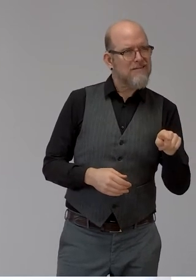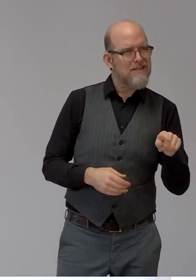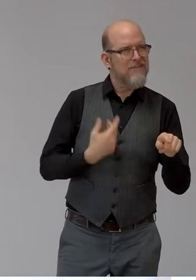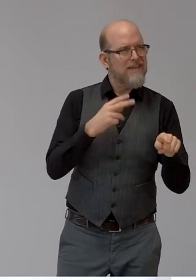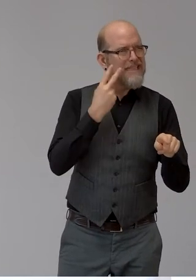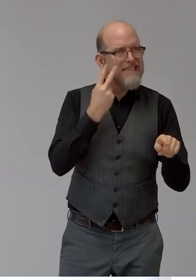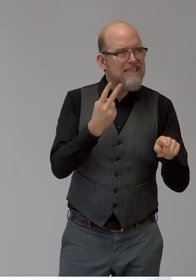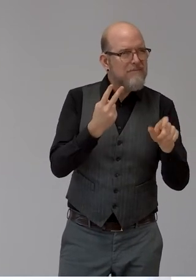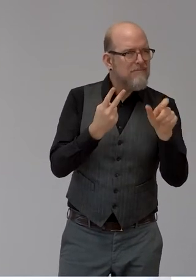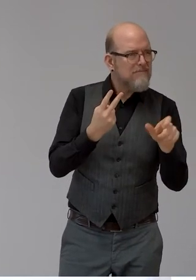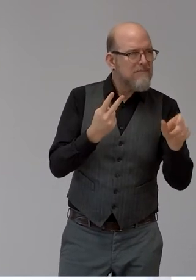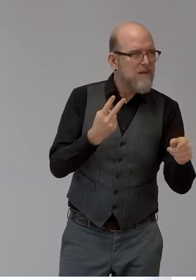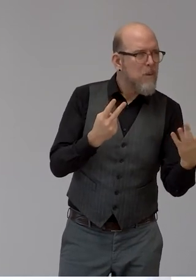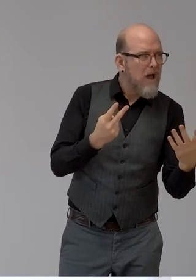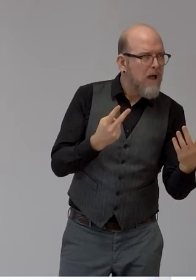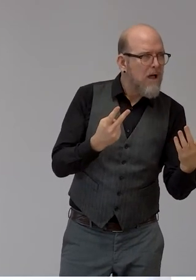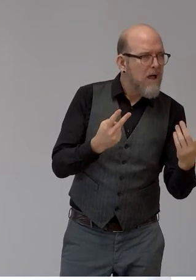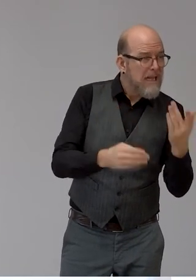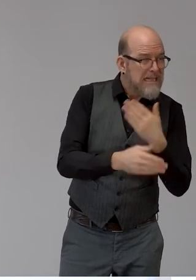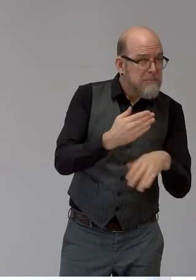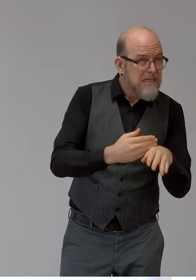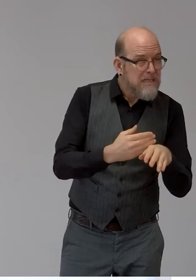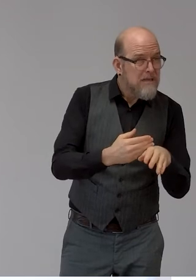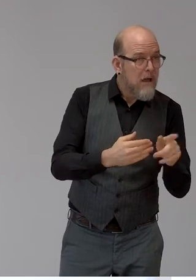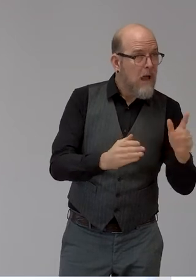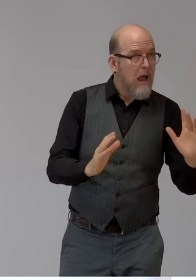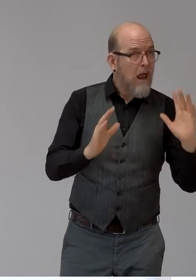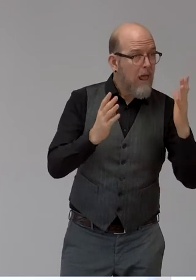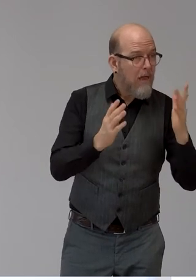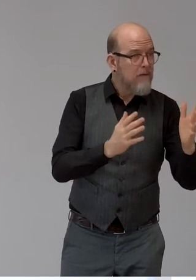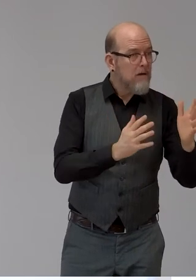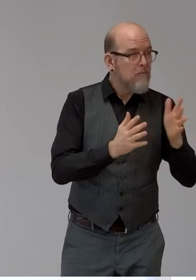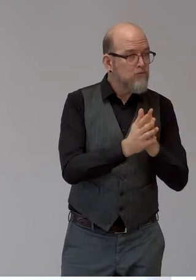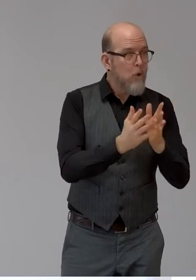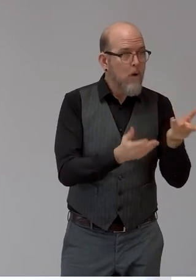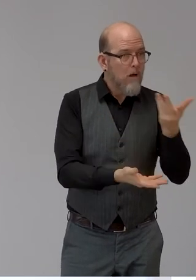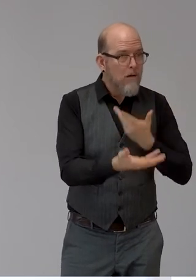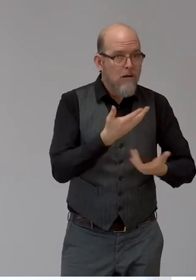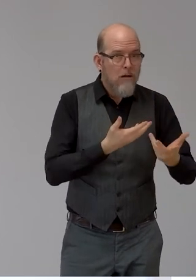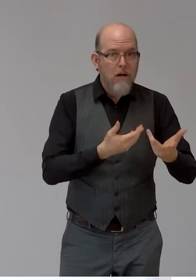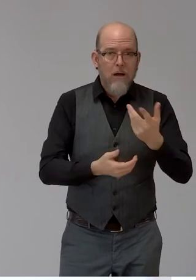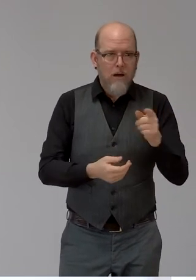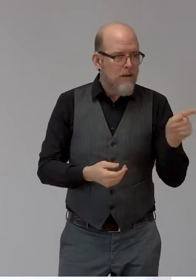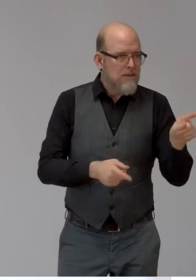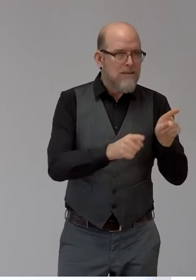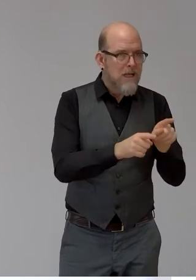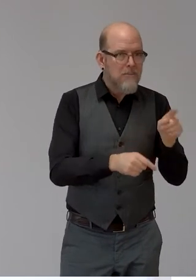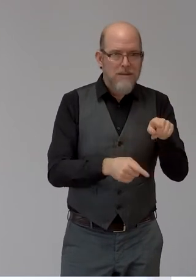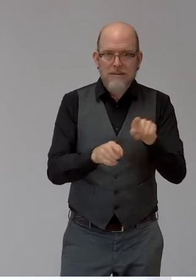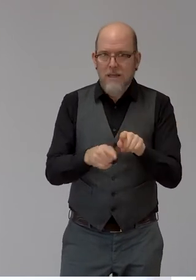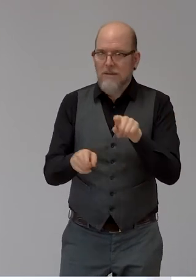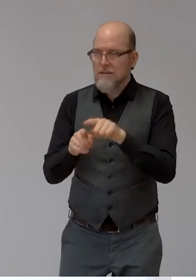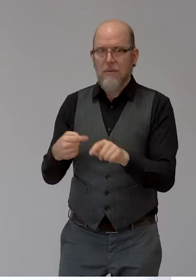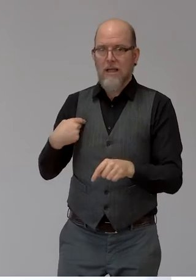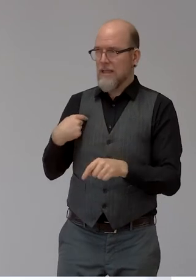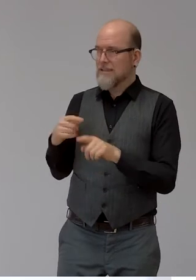employed, like everyone else, like all of us, they feel the when they are employed and they are empowered